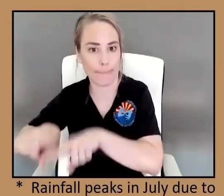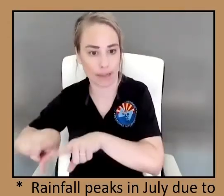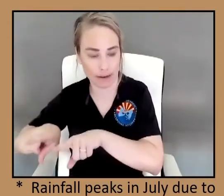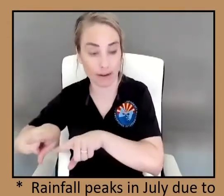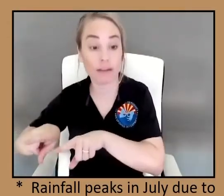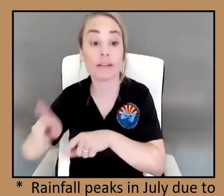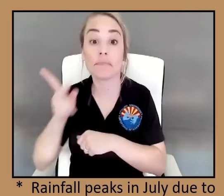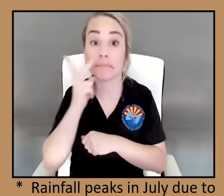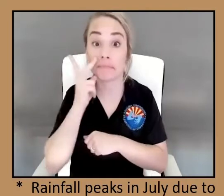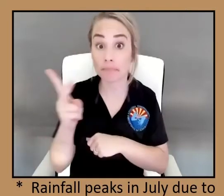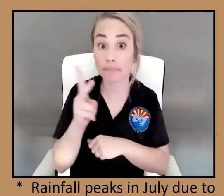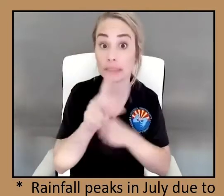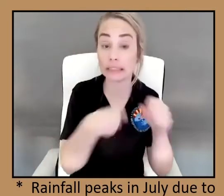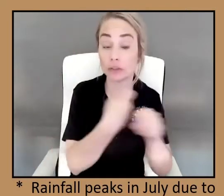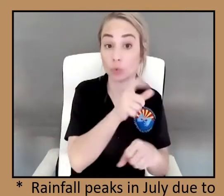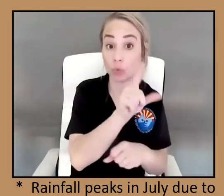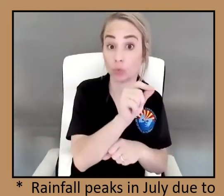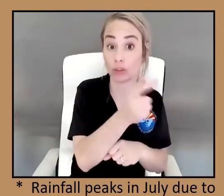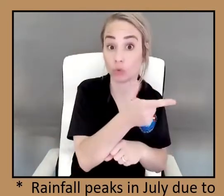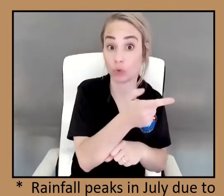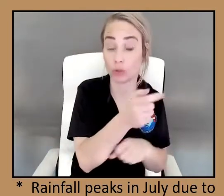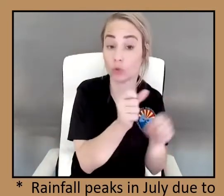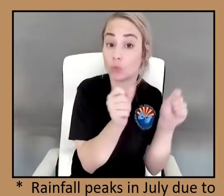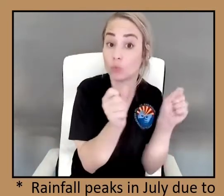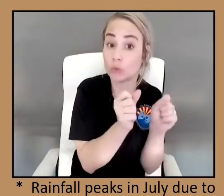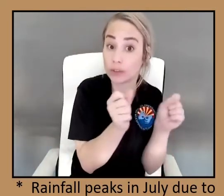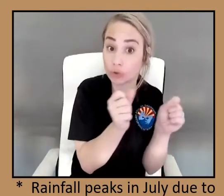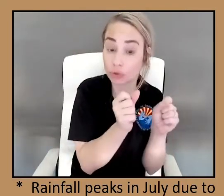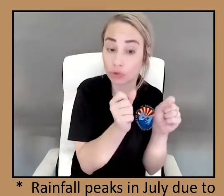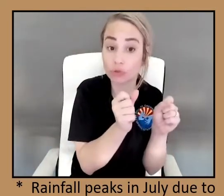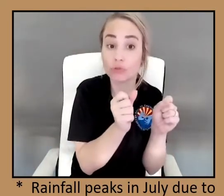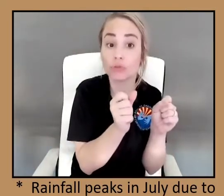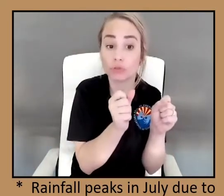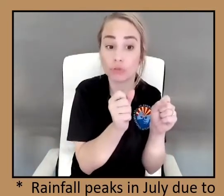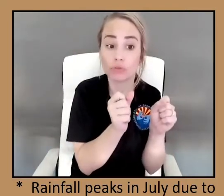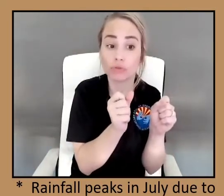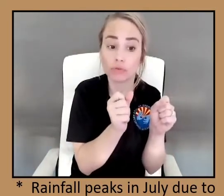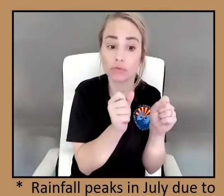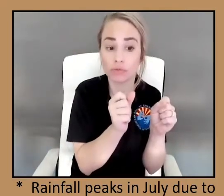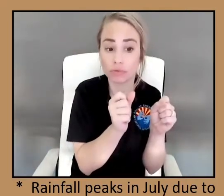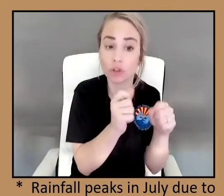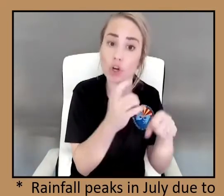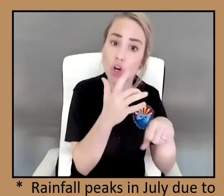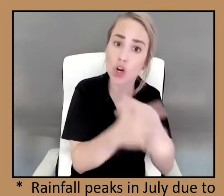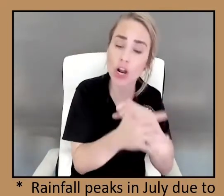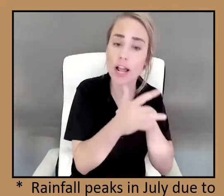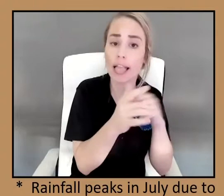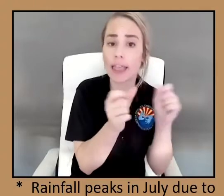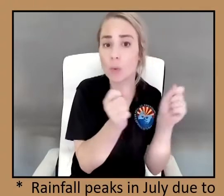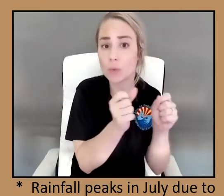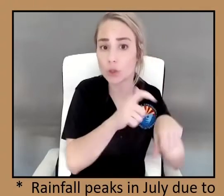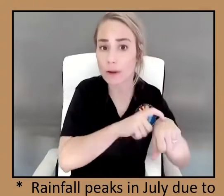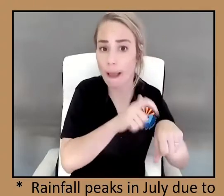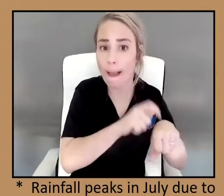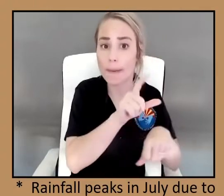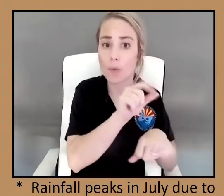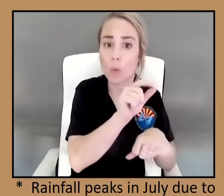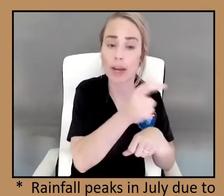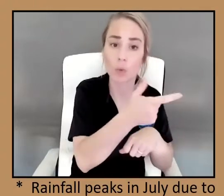2021, the winter, late winter, or early winter of 2021 going